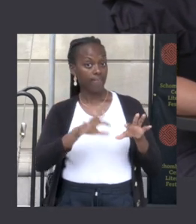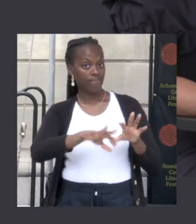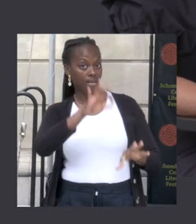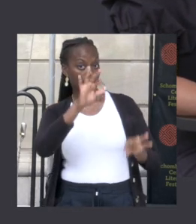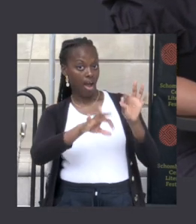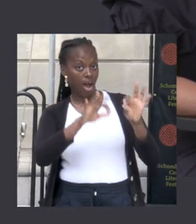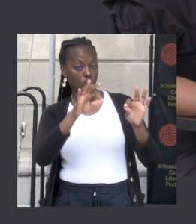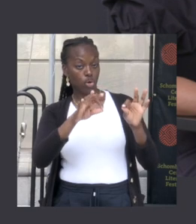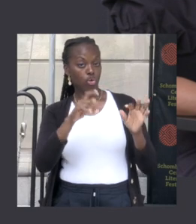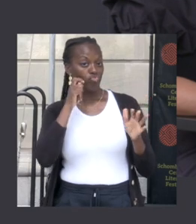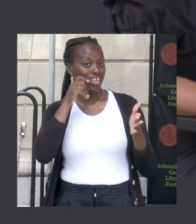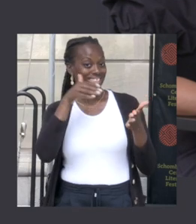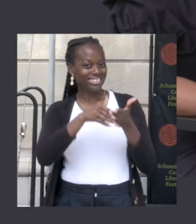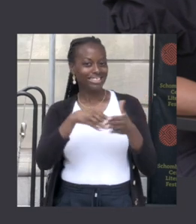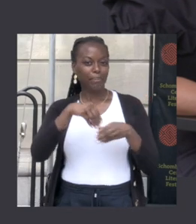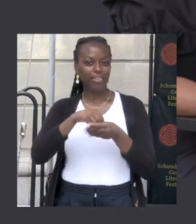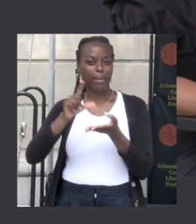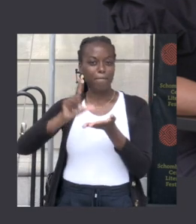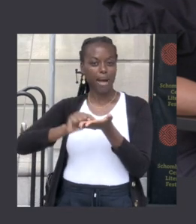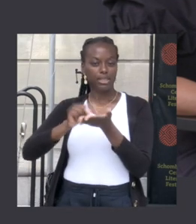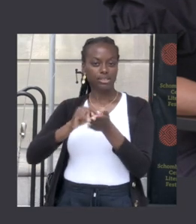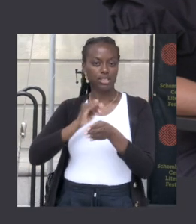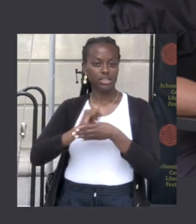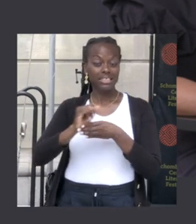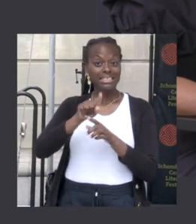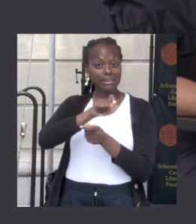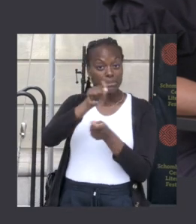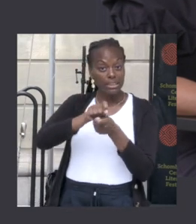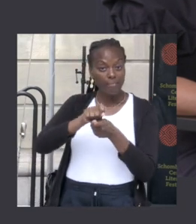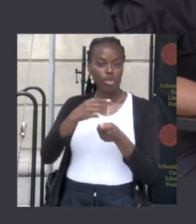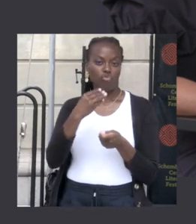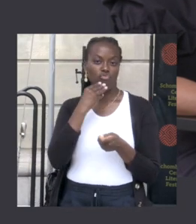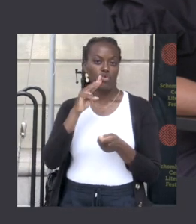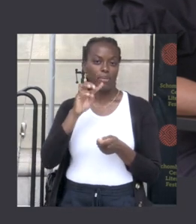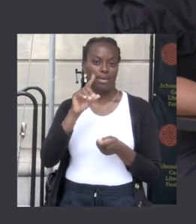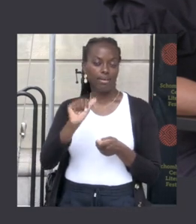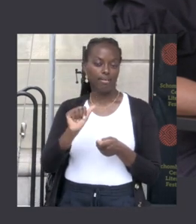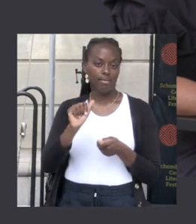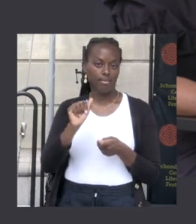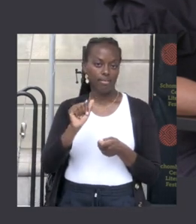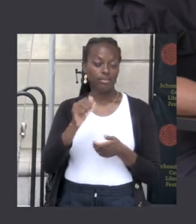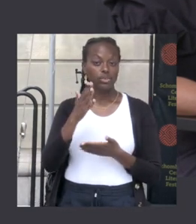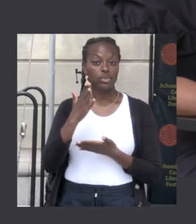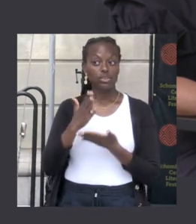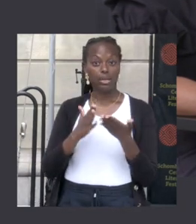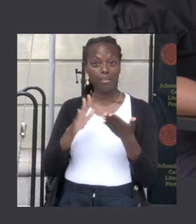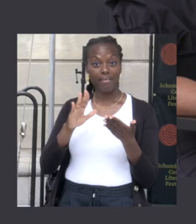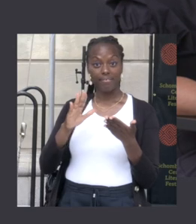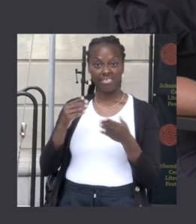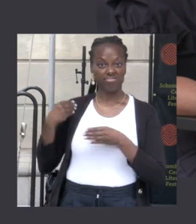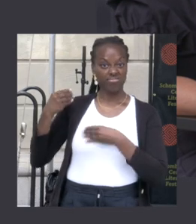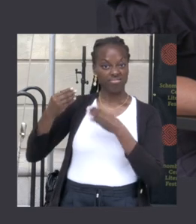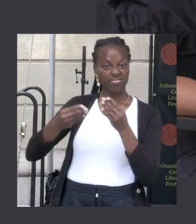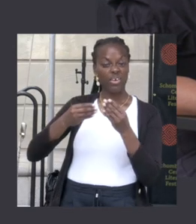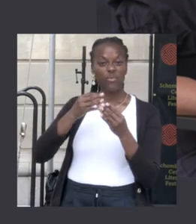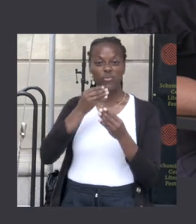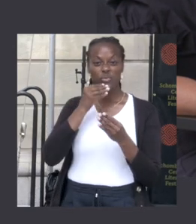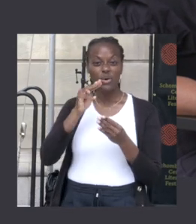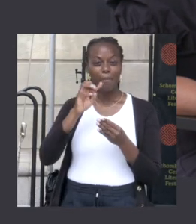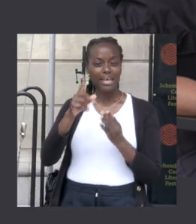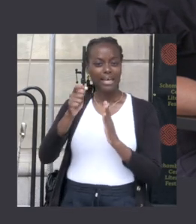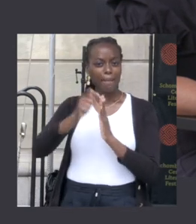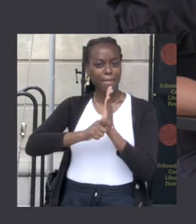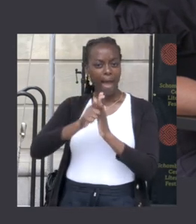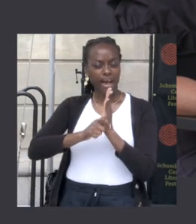industry. Did you all hear about this? Specifically in food media. So some of the legacy food media magazines were being called out for some